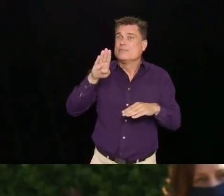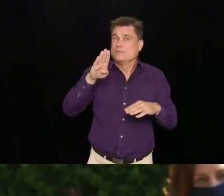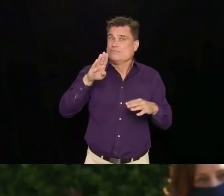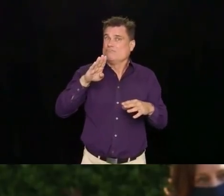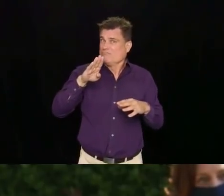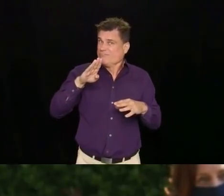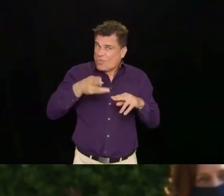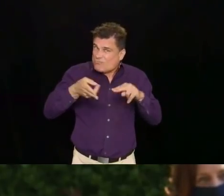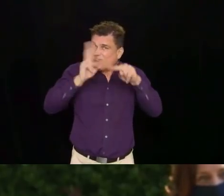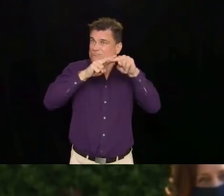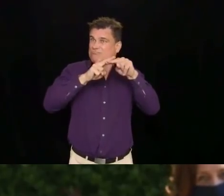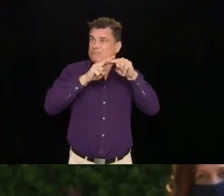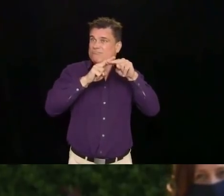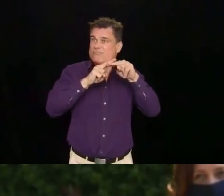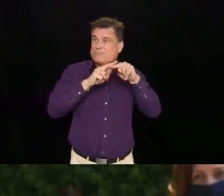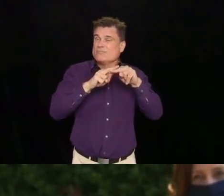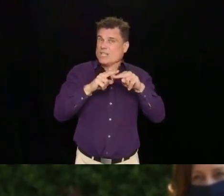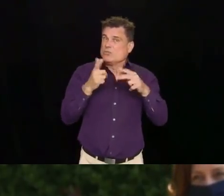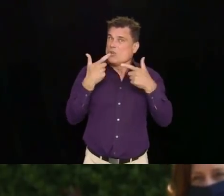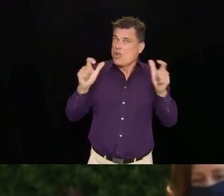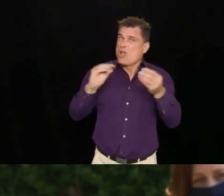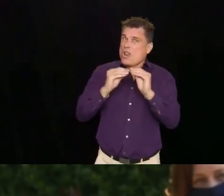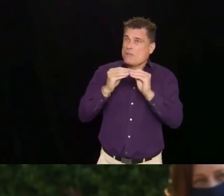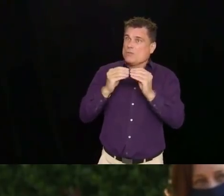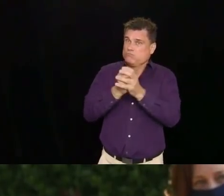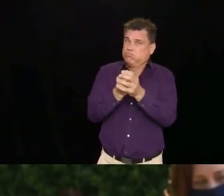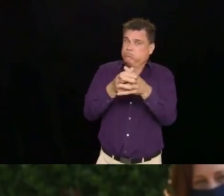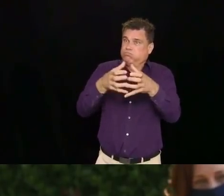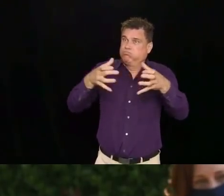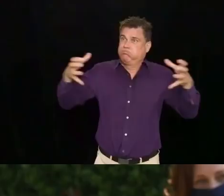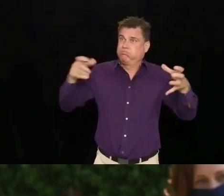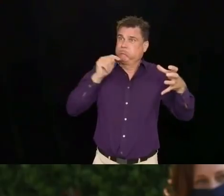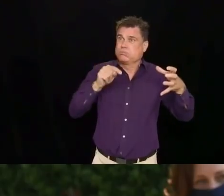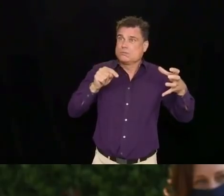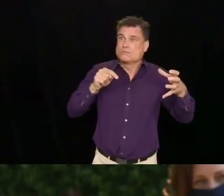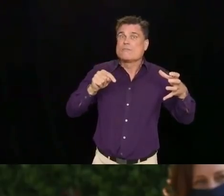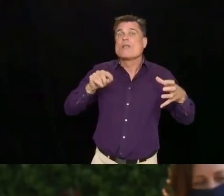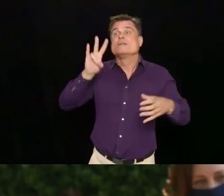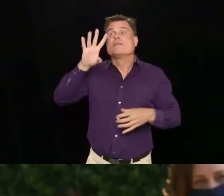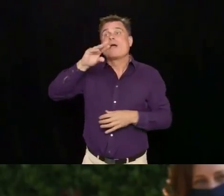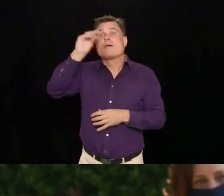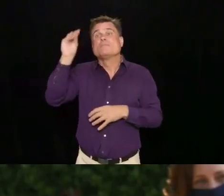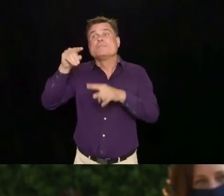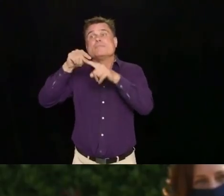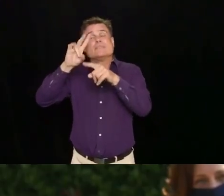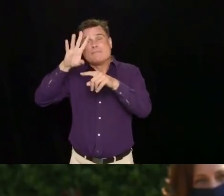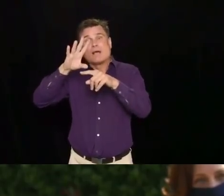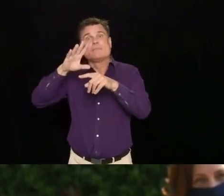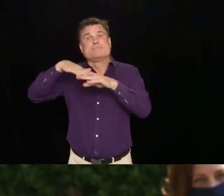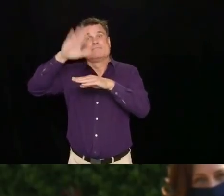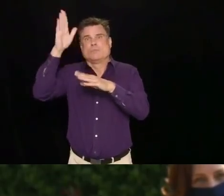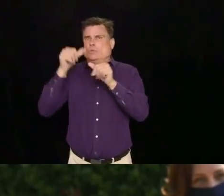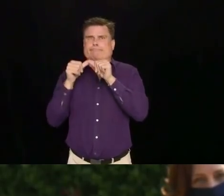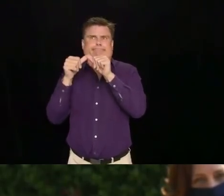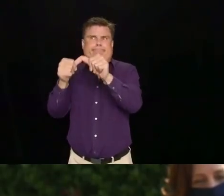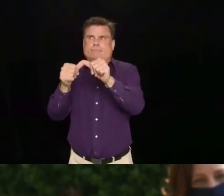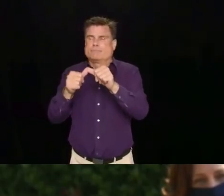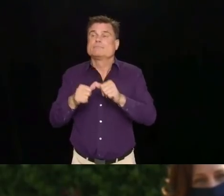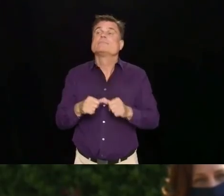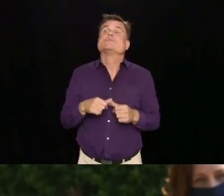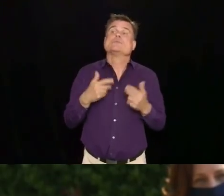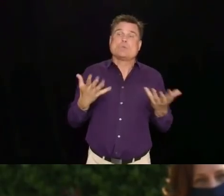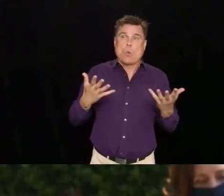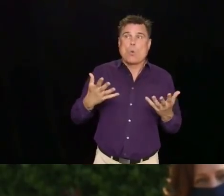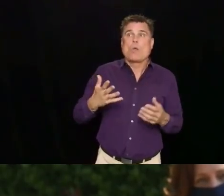is obviously the largest group of people in terms of long-term care. So what are we announcing today? We're announcing in the Interior